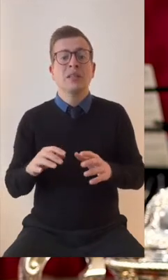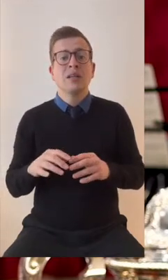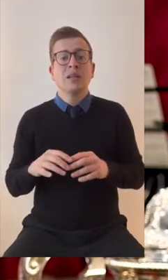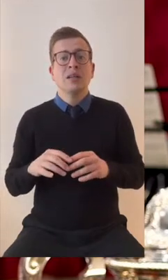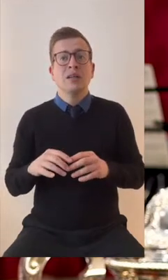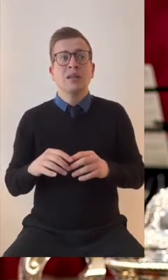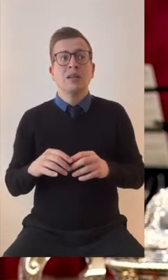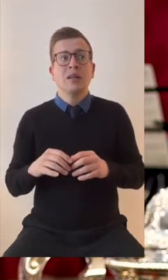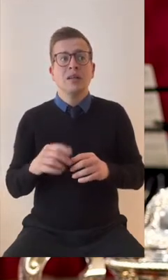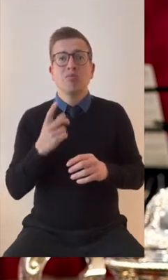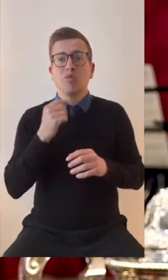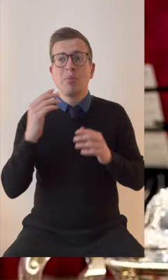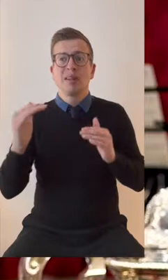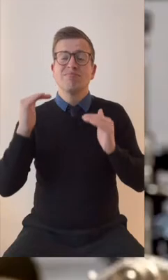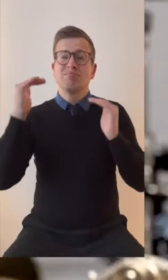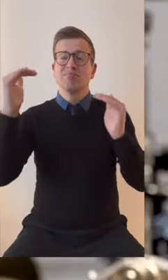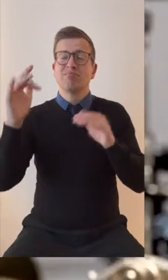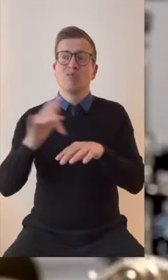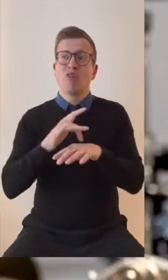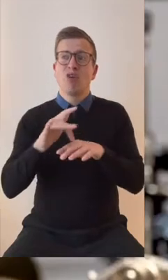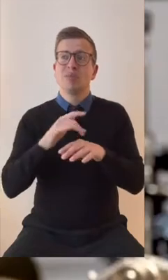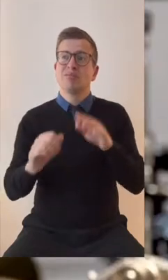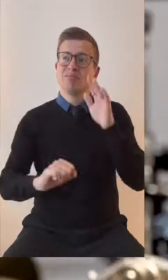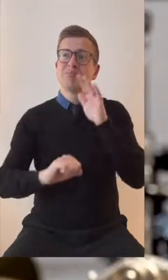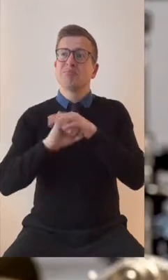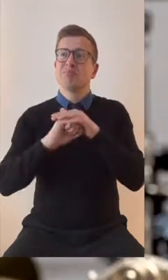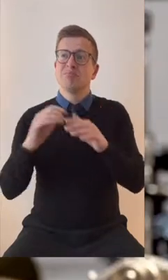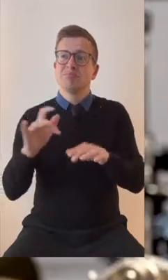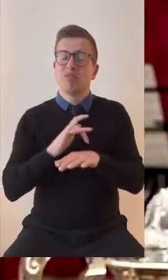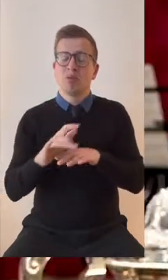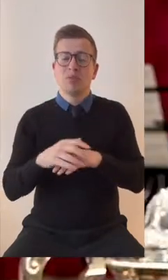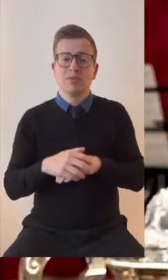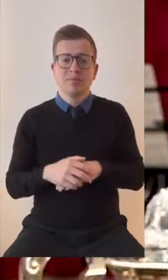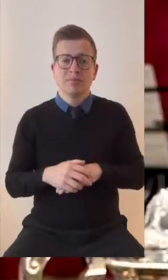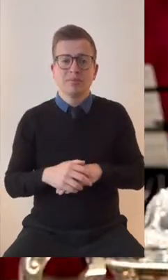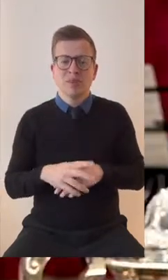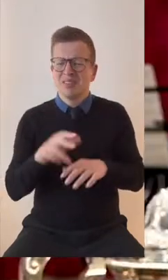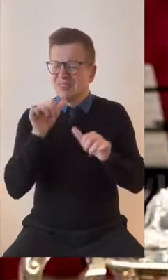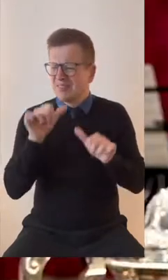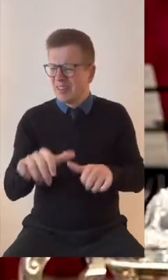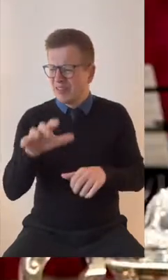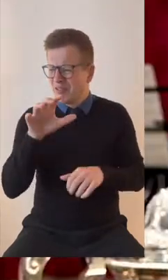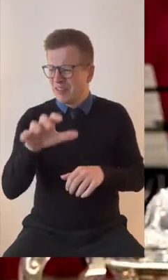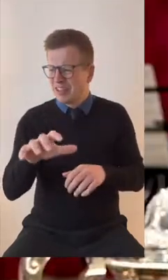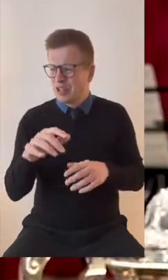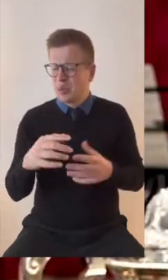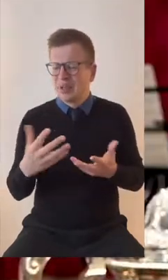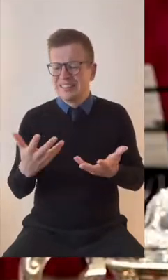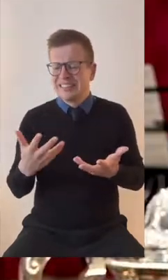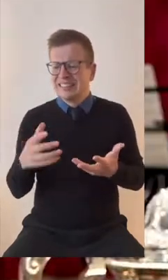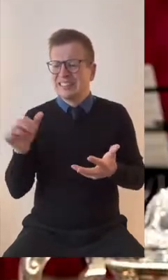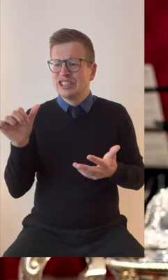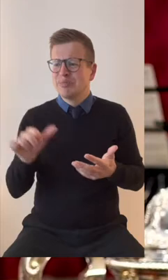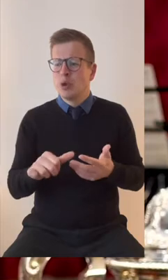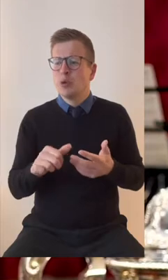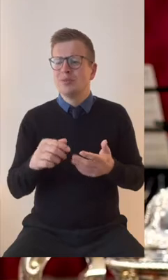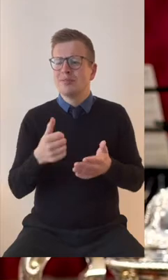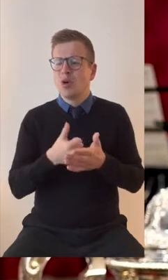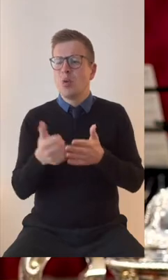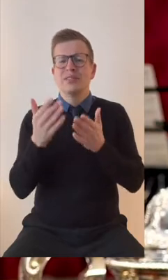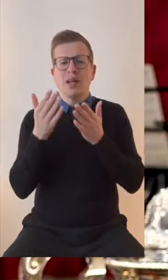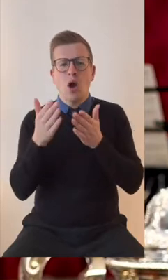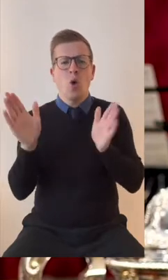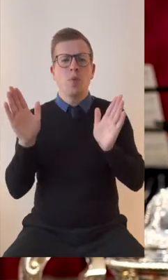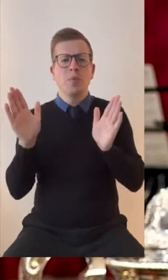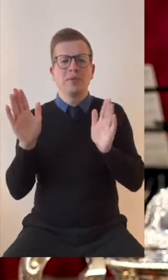as near the very top, if not the top anyway. Favorite venues? Well, I suppose it's always the Open